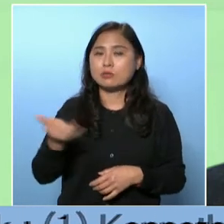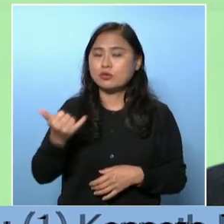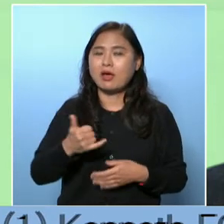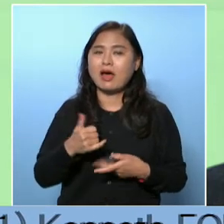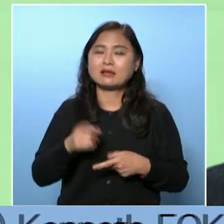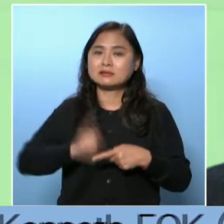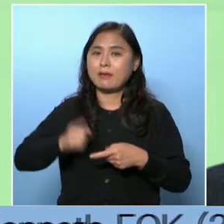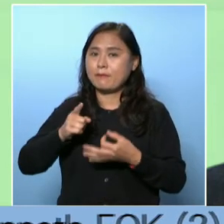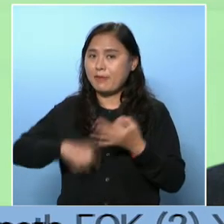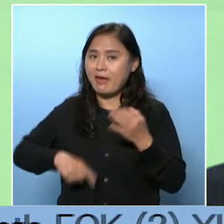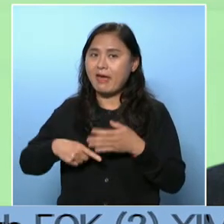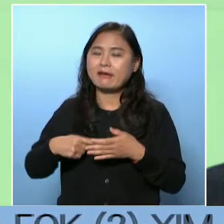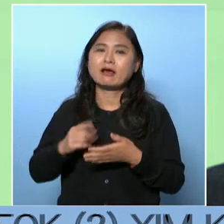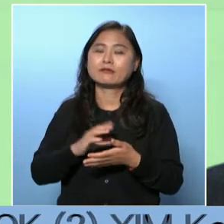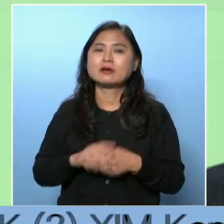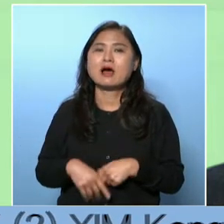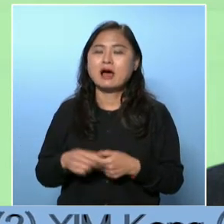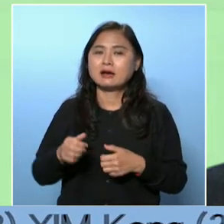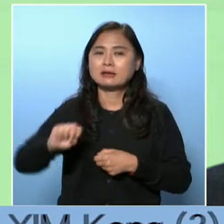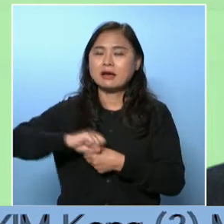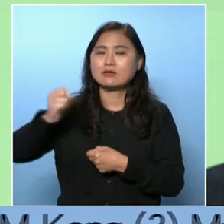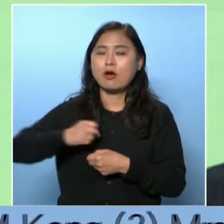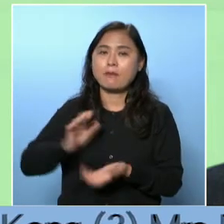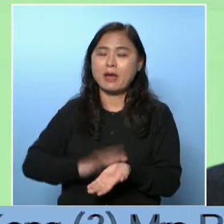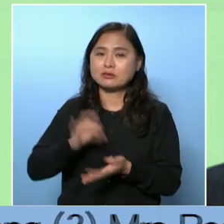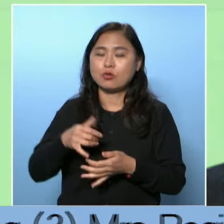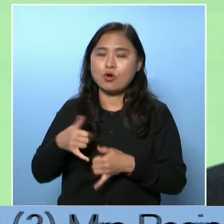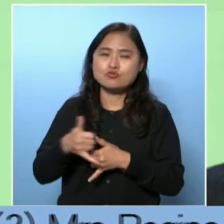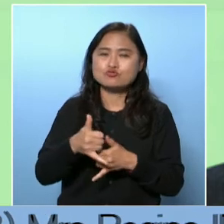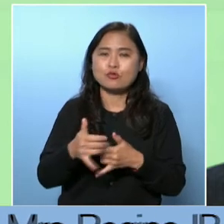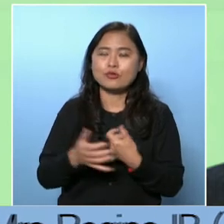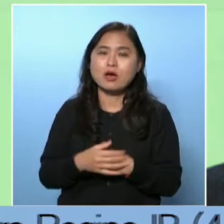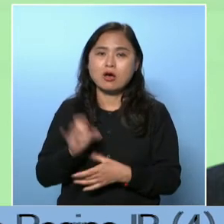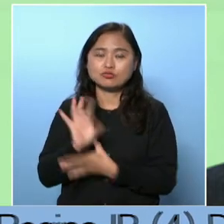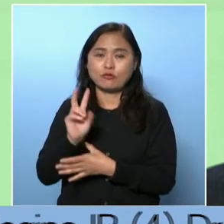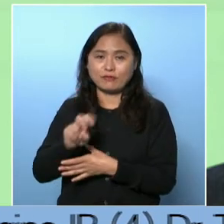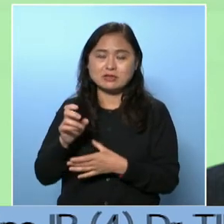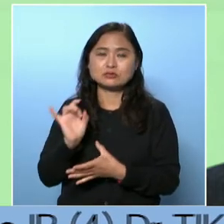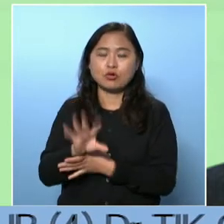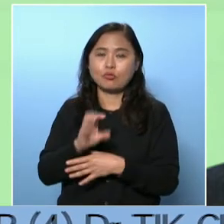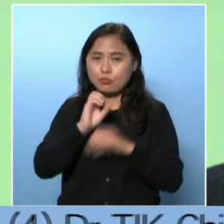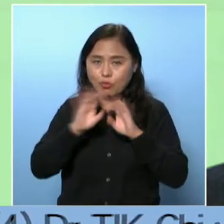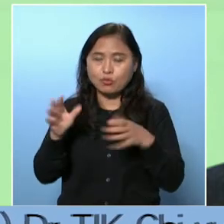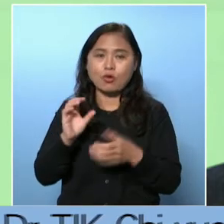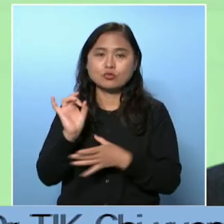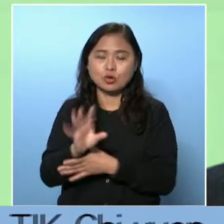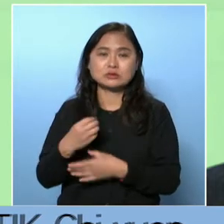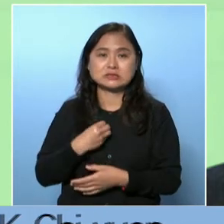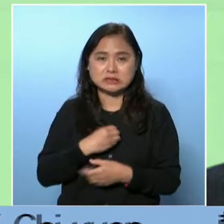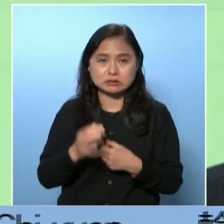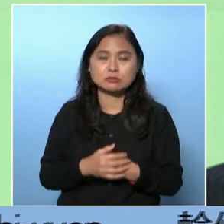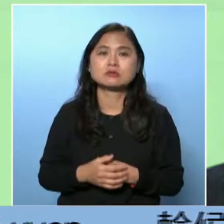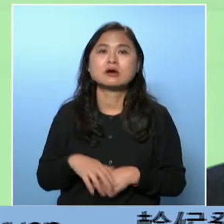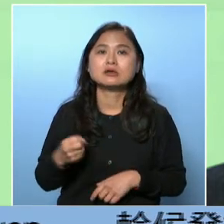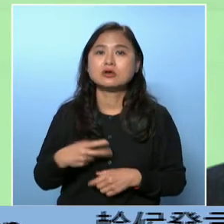best use of technology, making the Leave Home Safe app register in under real names so that we can